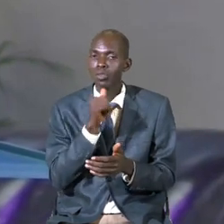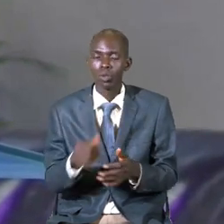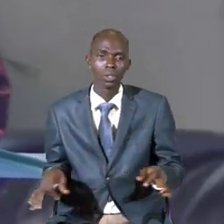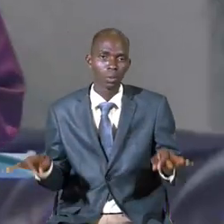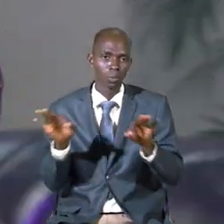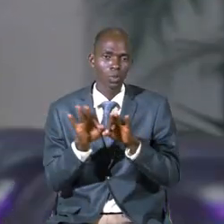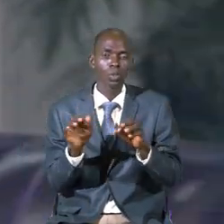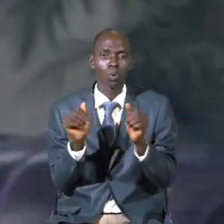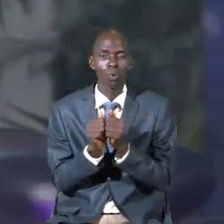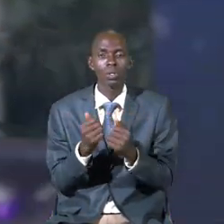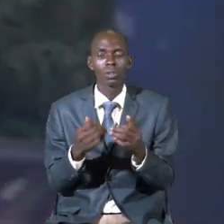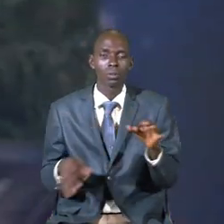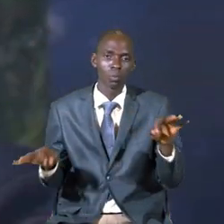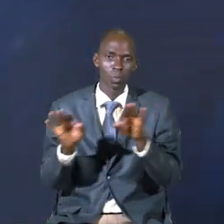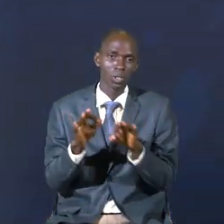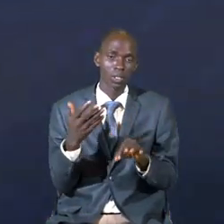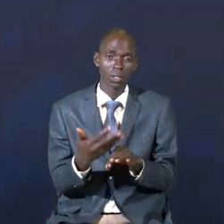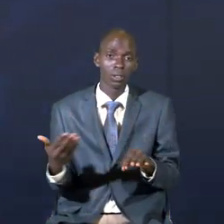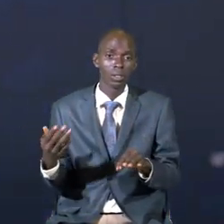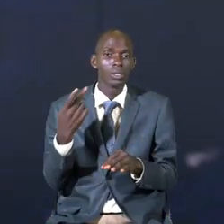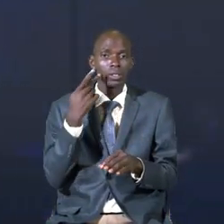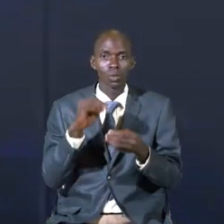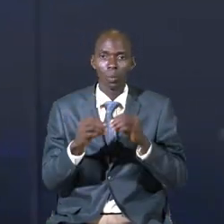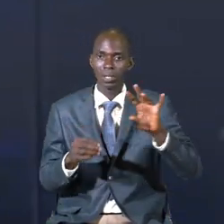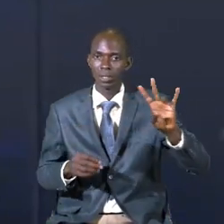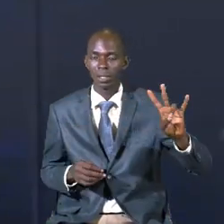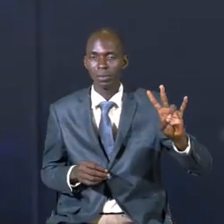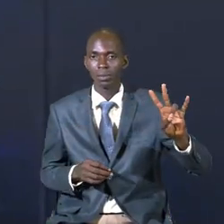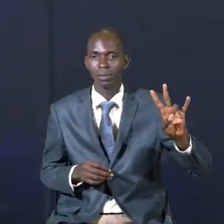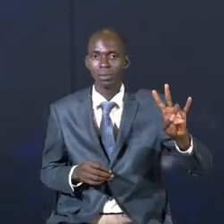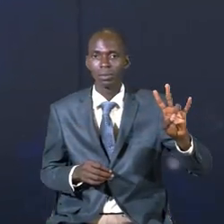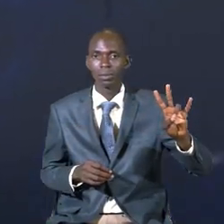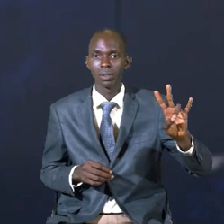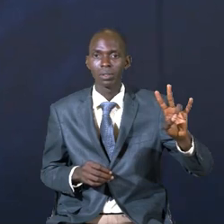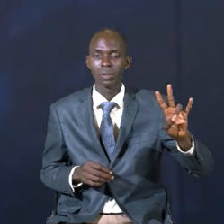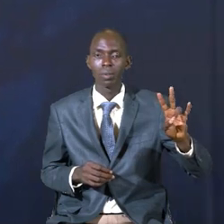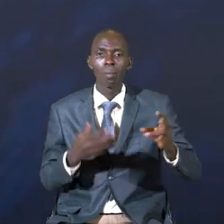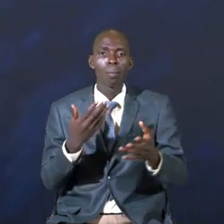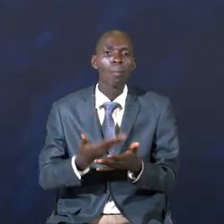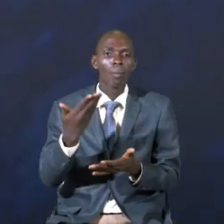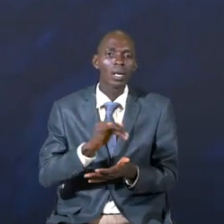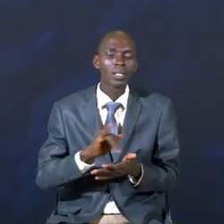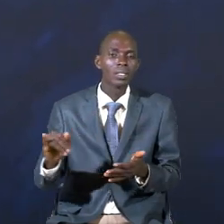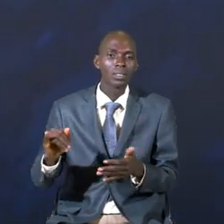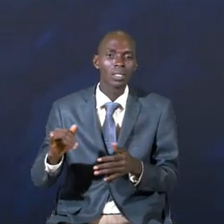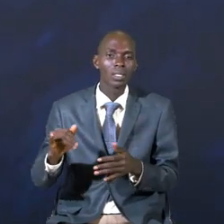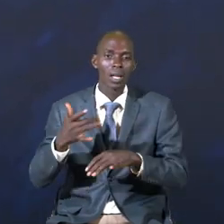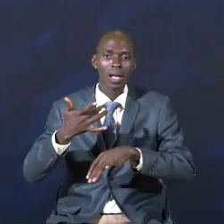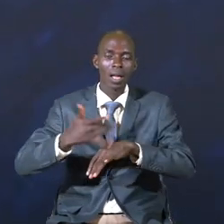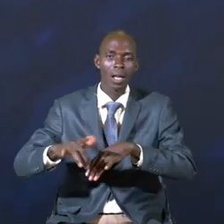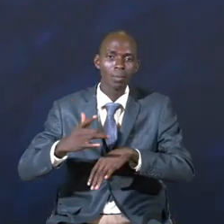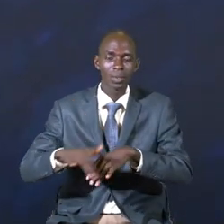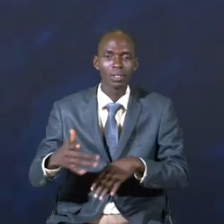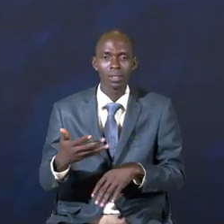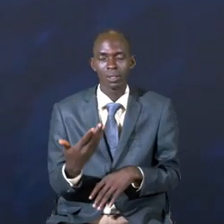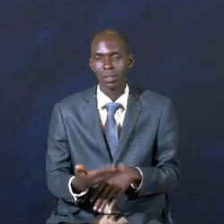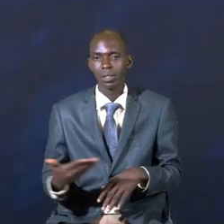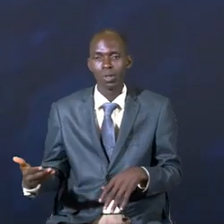beware number seven abina empty substance with your